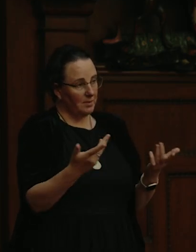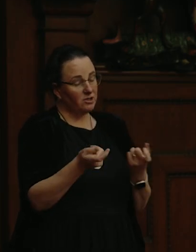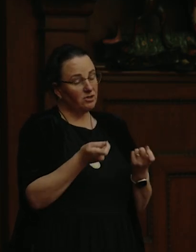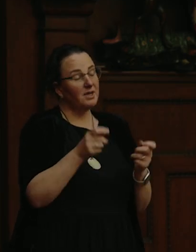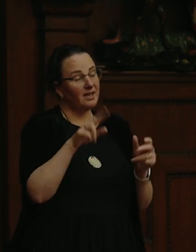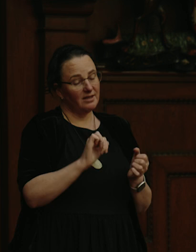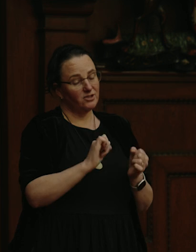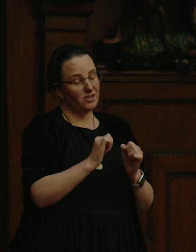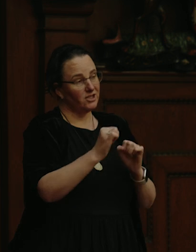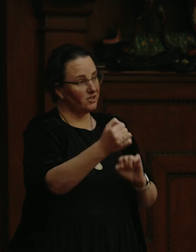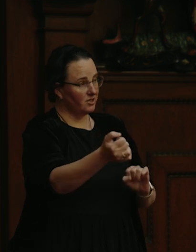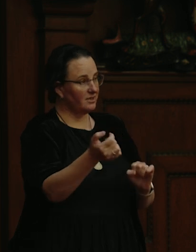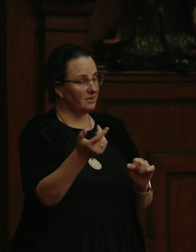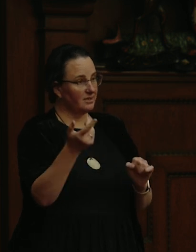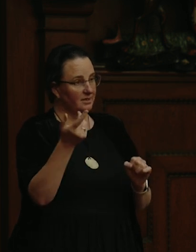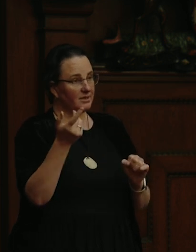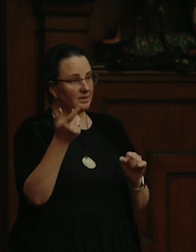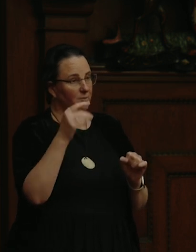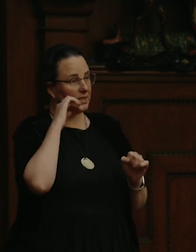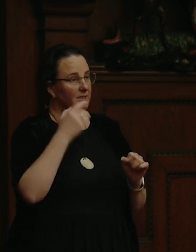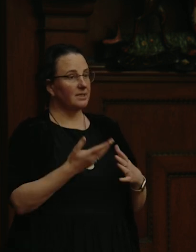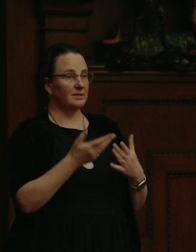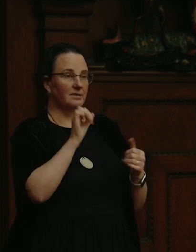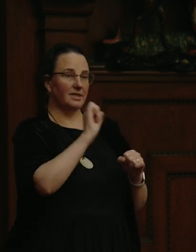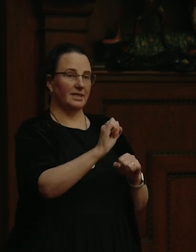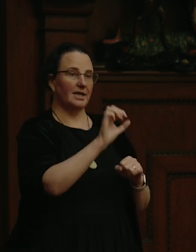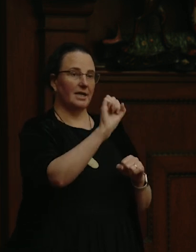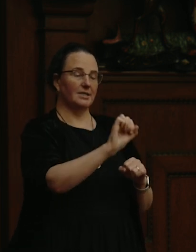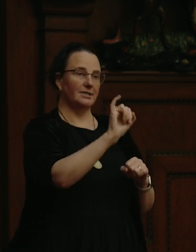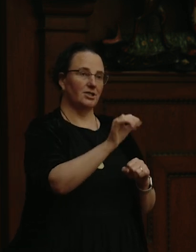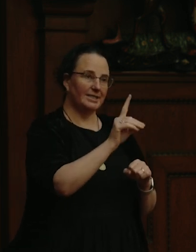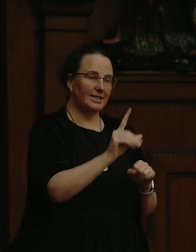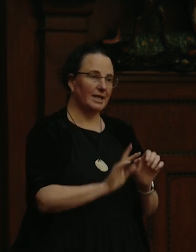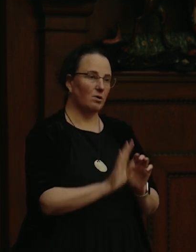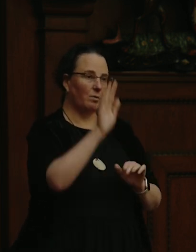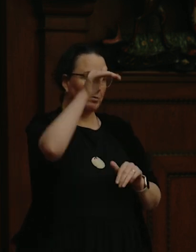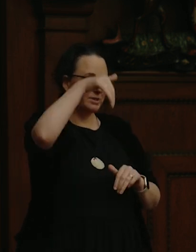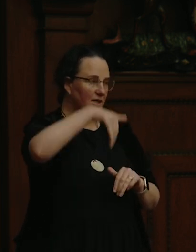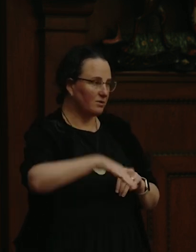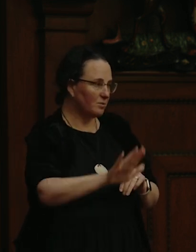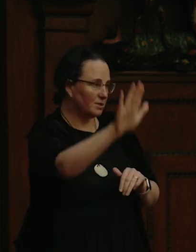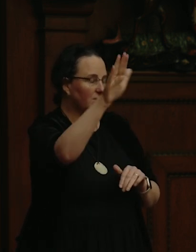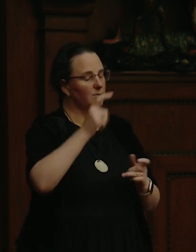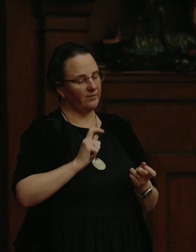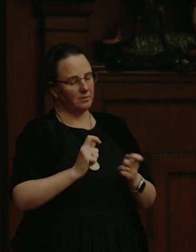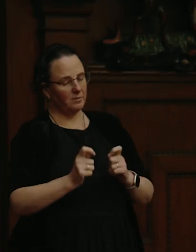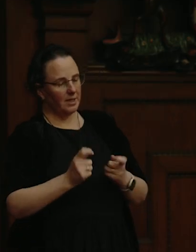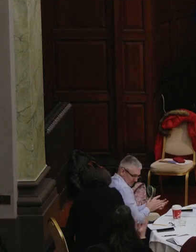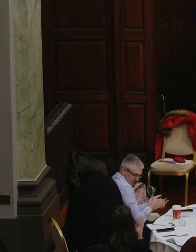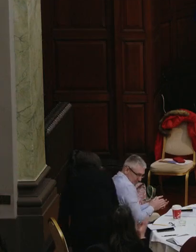as well as disease waxes and wanes, and we need to add in anti-inflammatory treatments. Thank you.